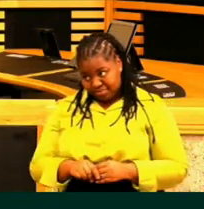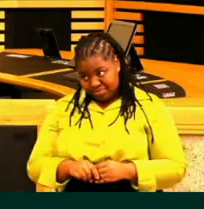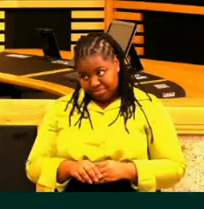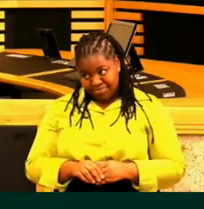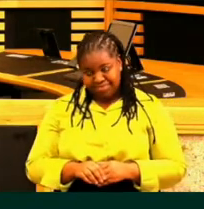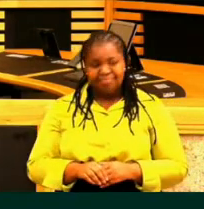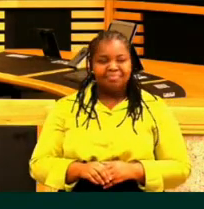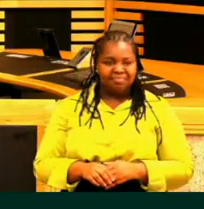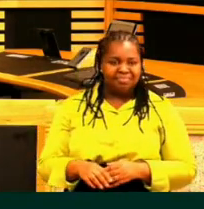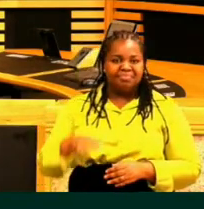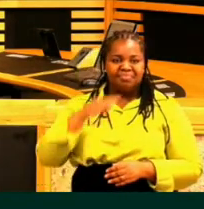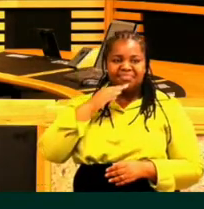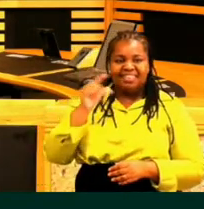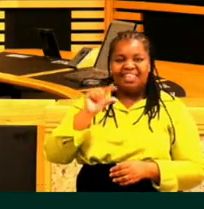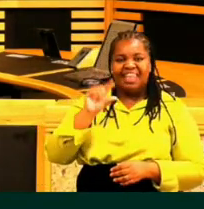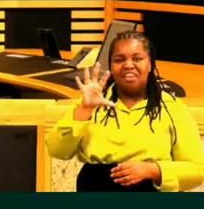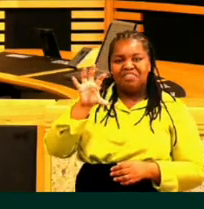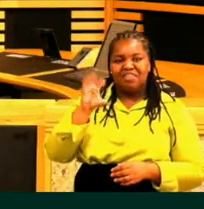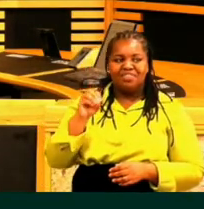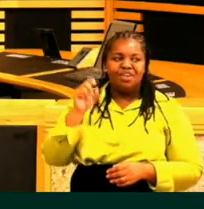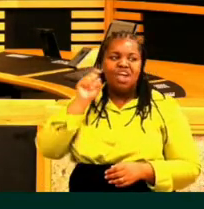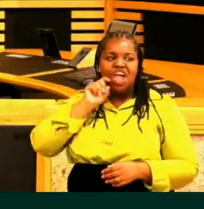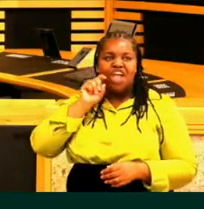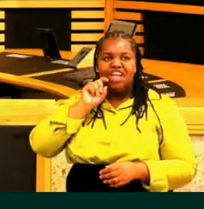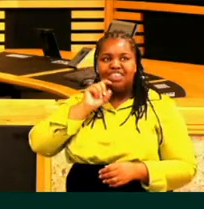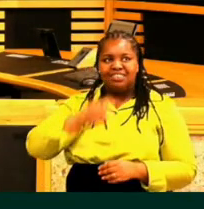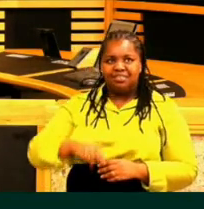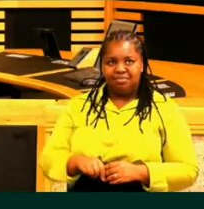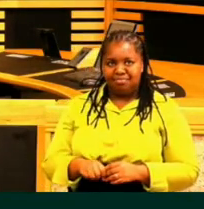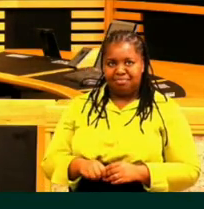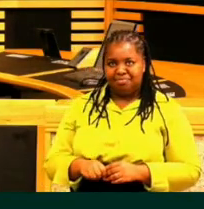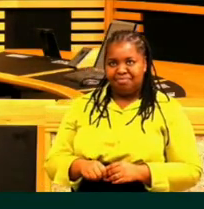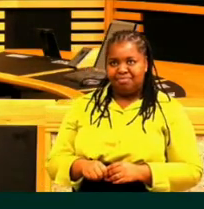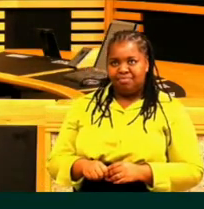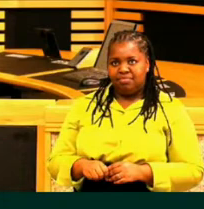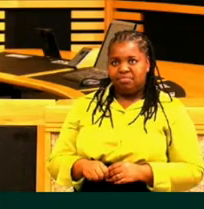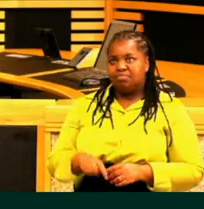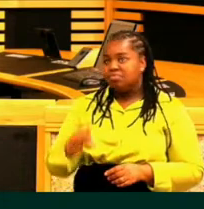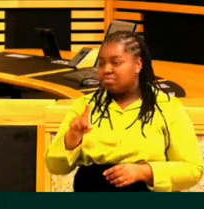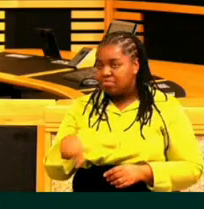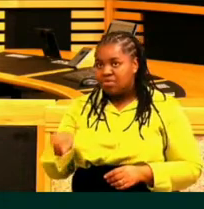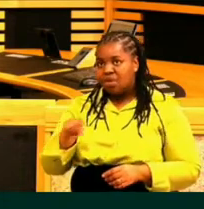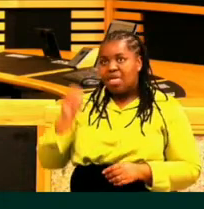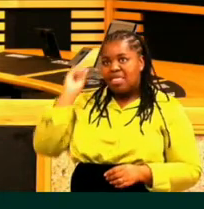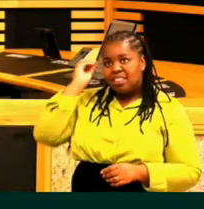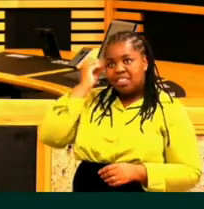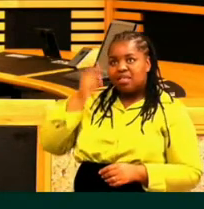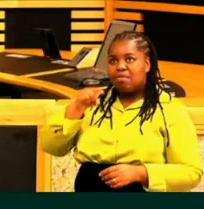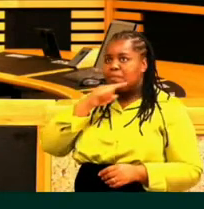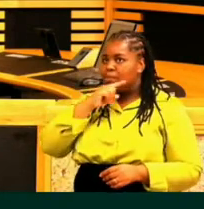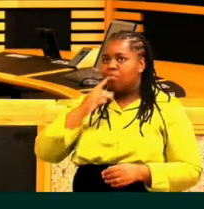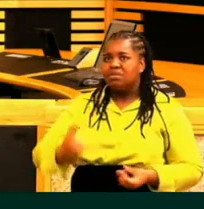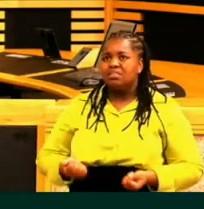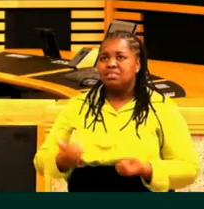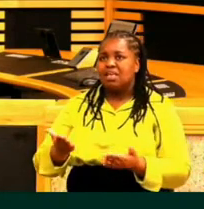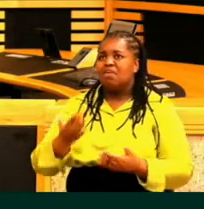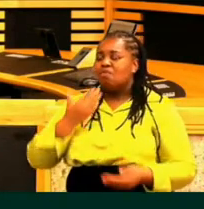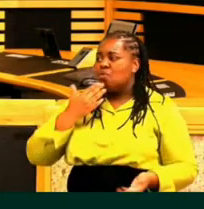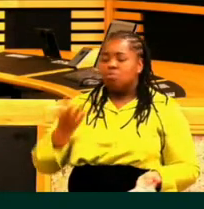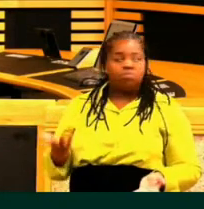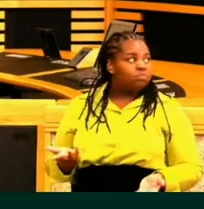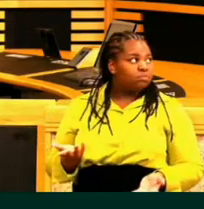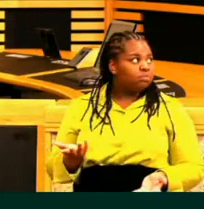are they are nearing 50 already 50 years already of age for whose interests are they going to serve